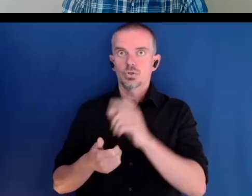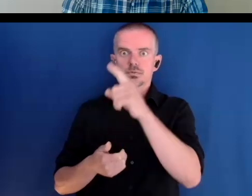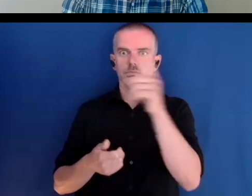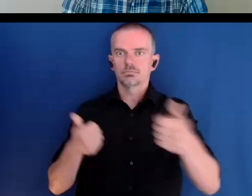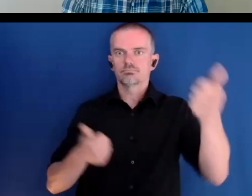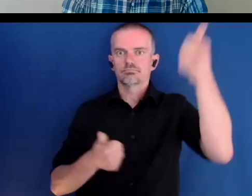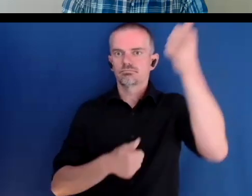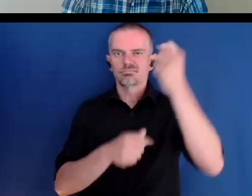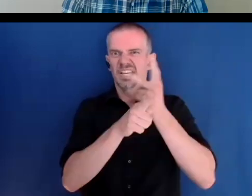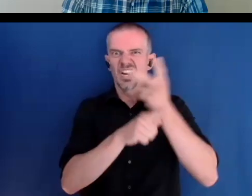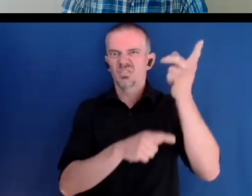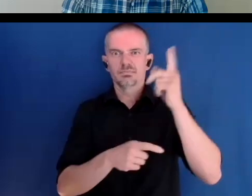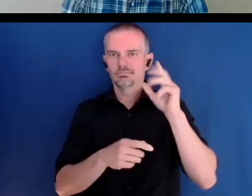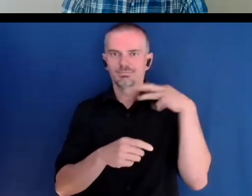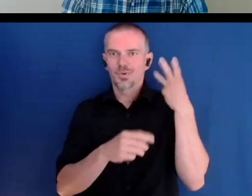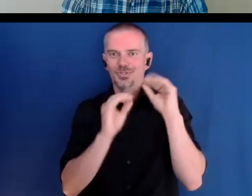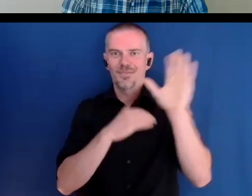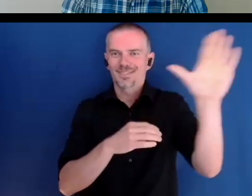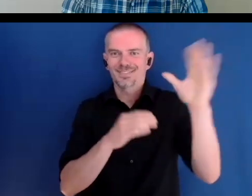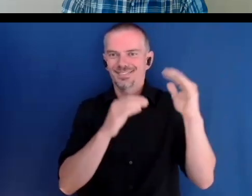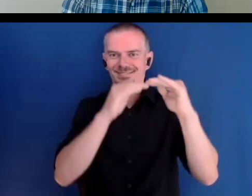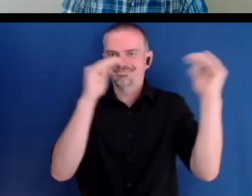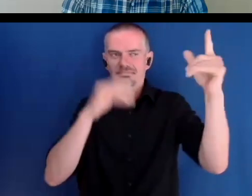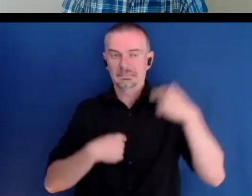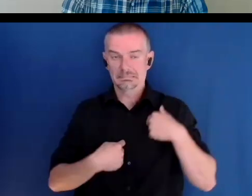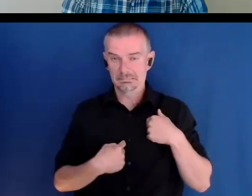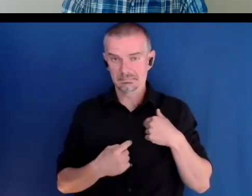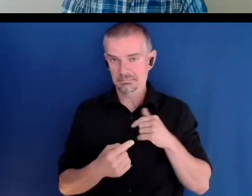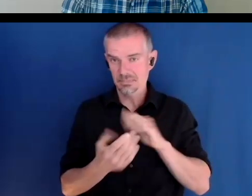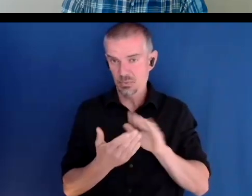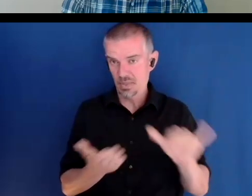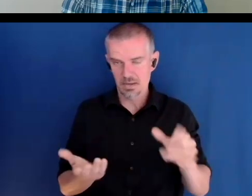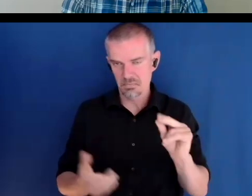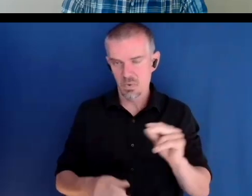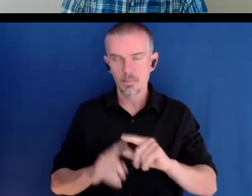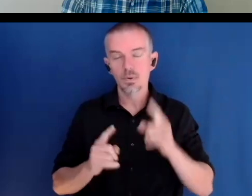Washington office level. And so the only thing I would add to that is